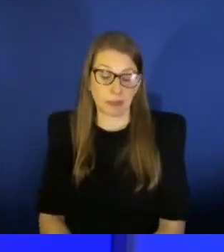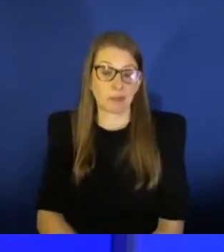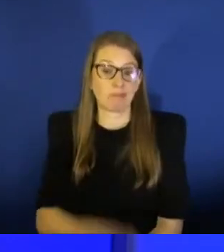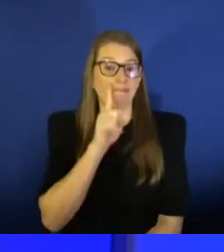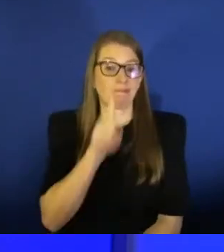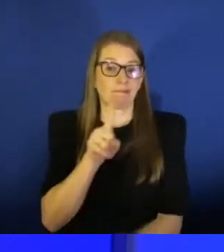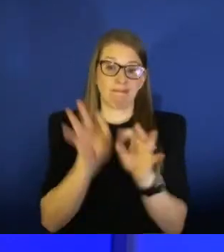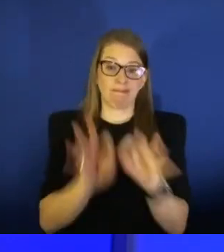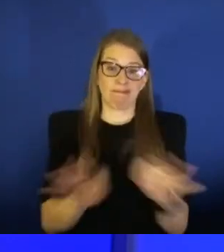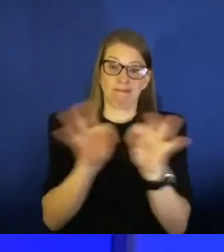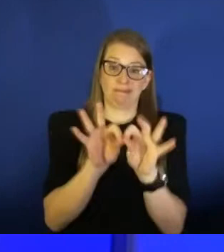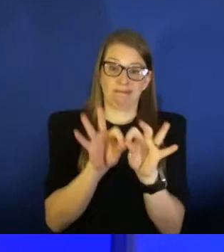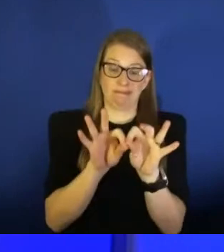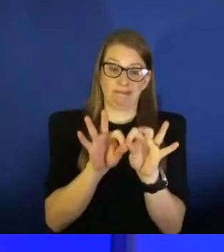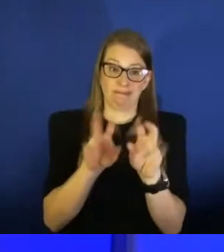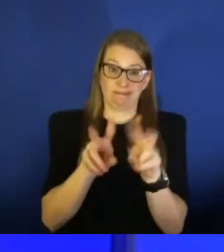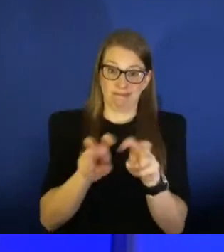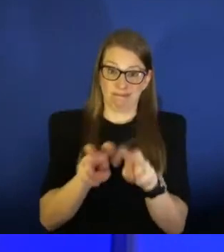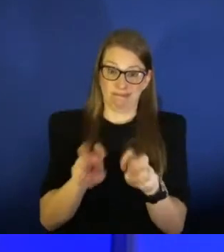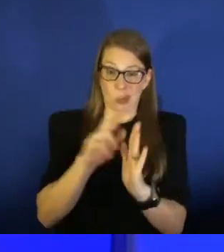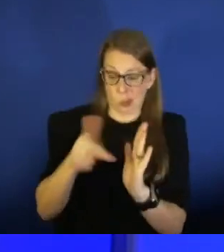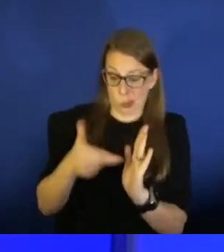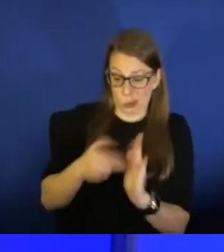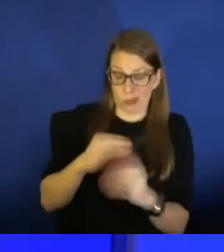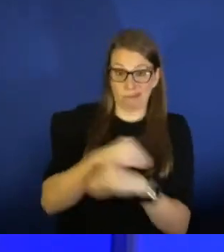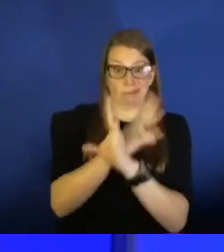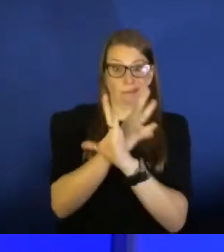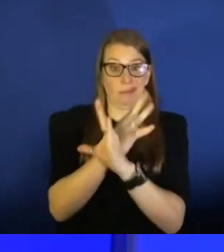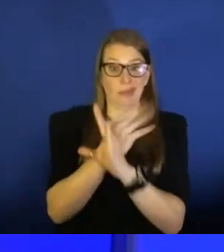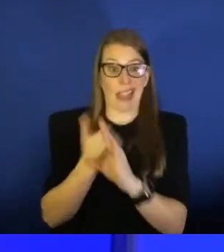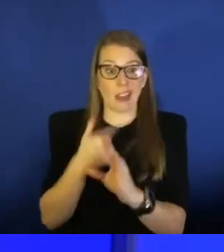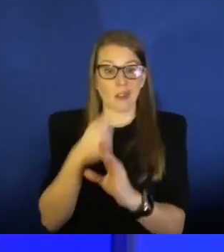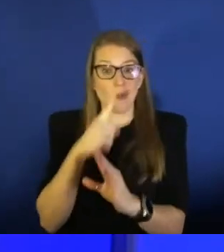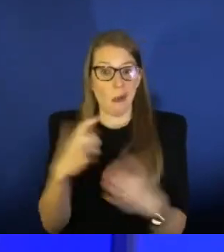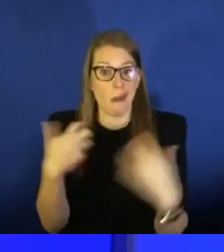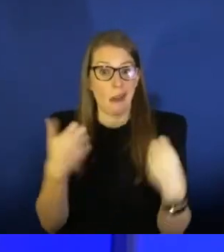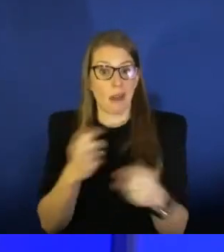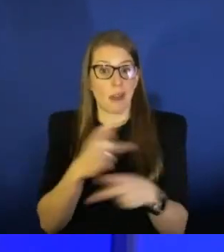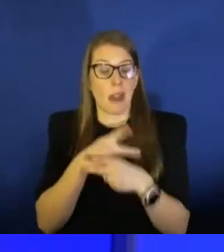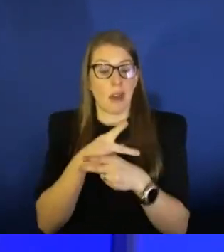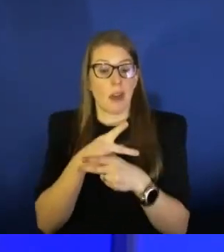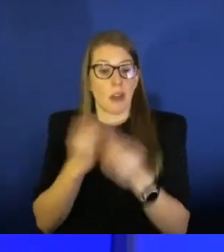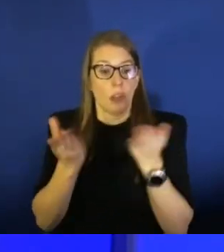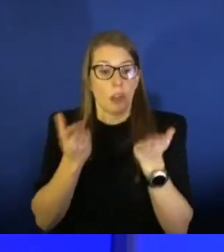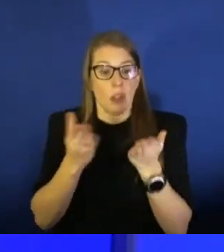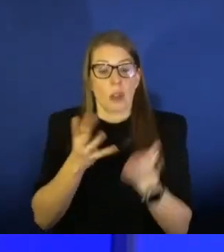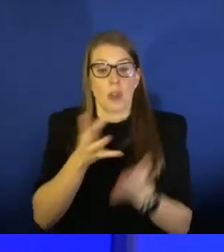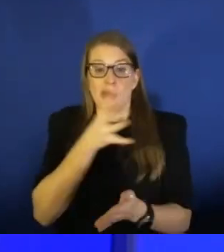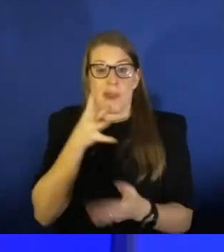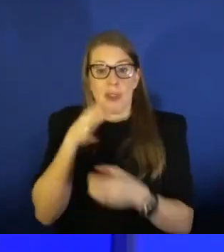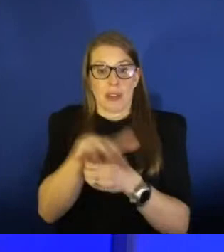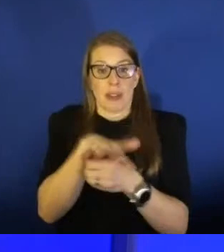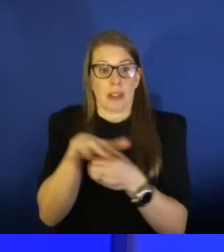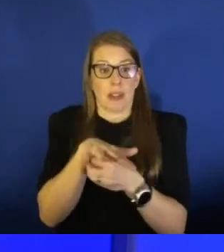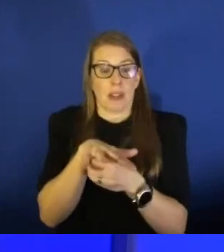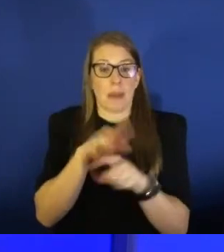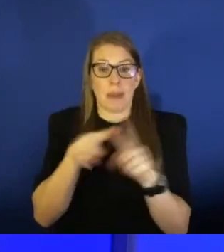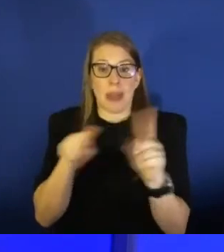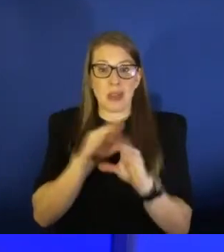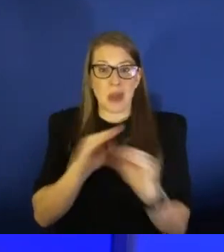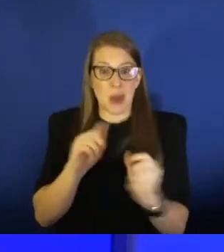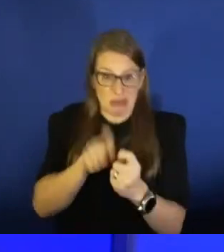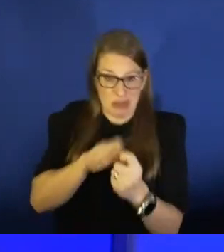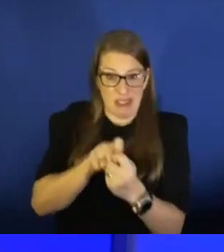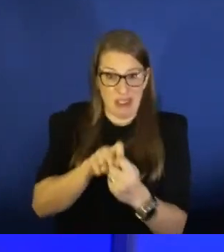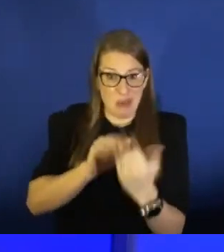at the role that telemedicine has in delivering healthcare service in the rural setting. But there is no cookie-cutter approach to that, and that's